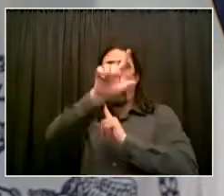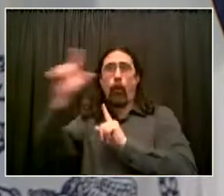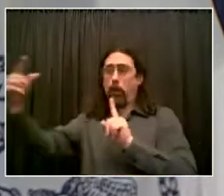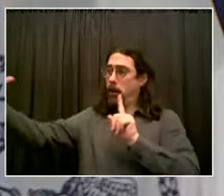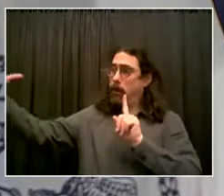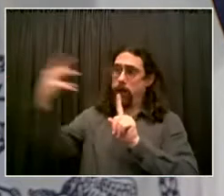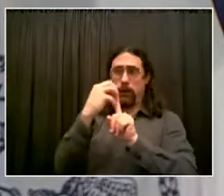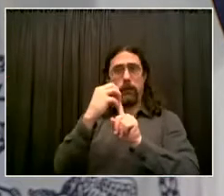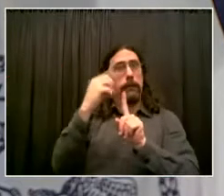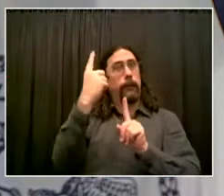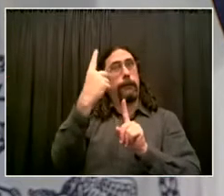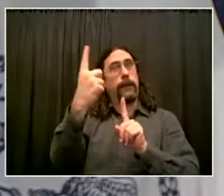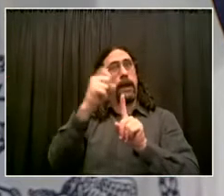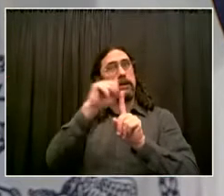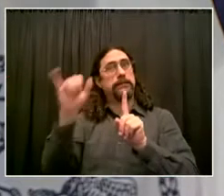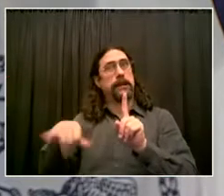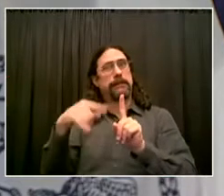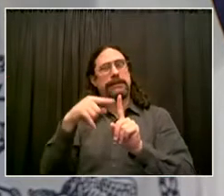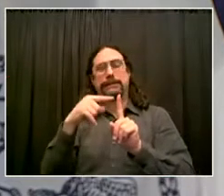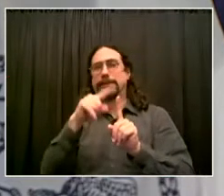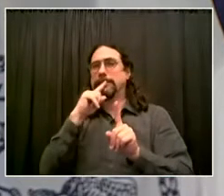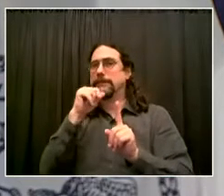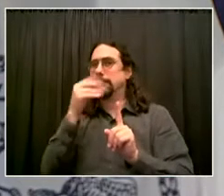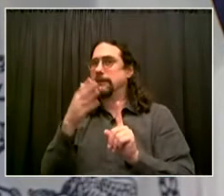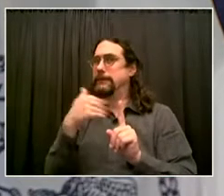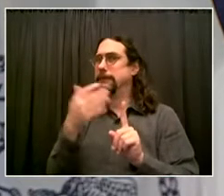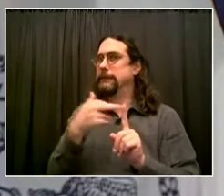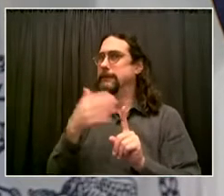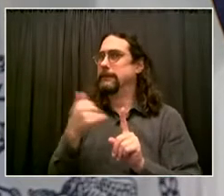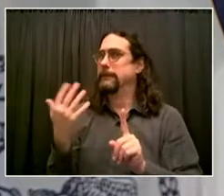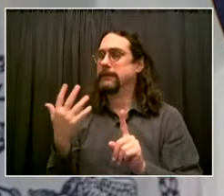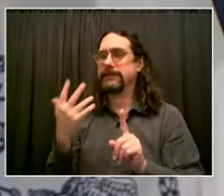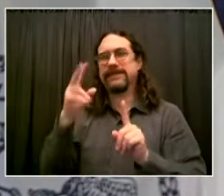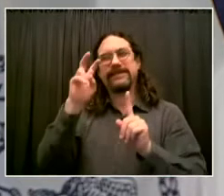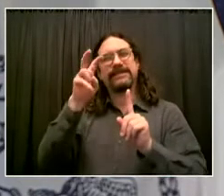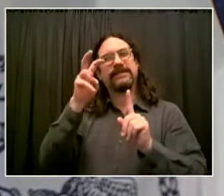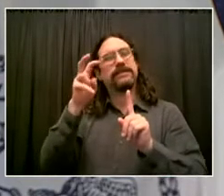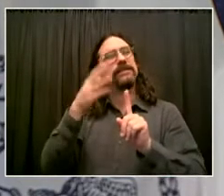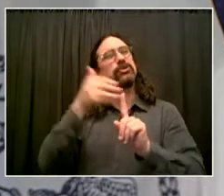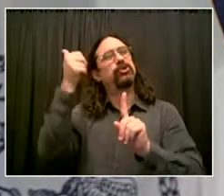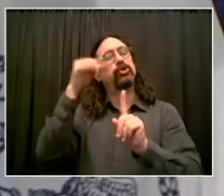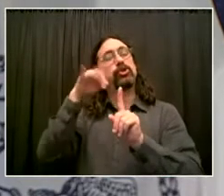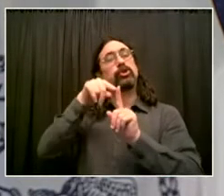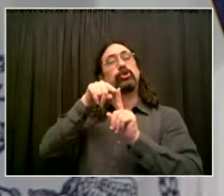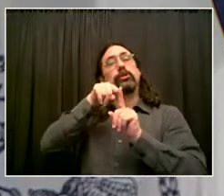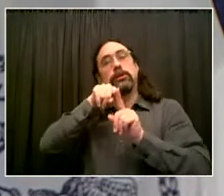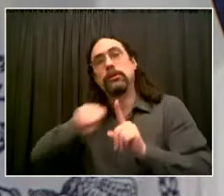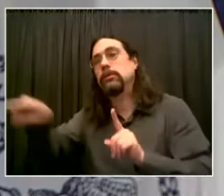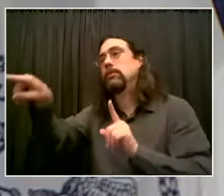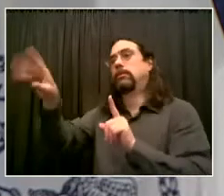remind everyone, I'll turn to Dr. Choksi, who can speak a little more to this, but I want to remind everyone you can go to